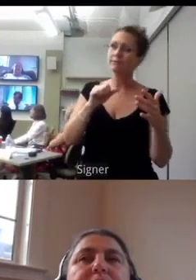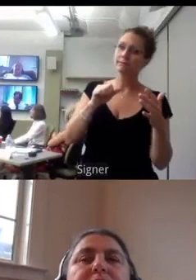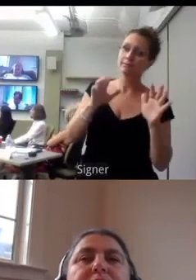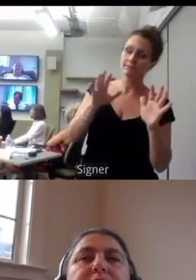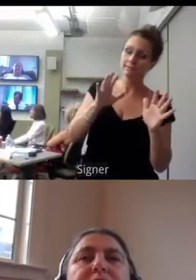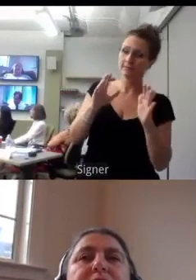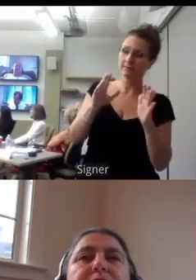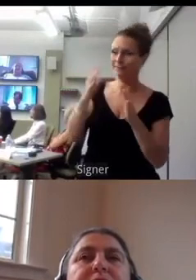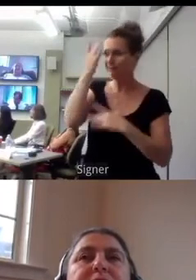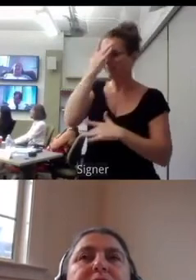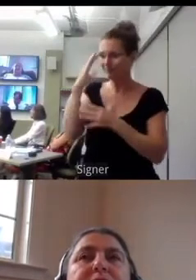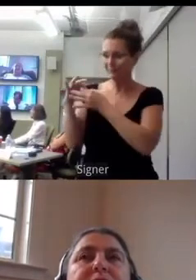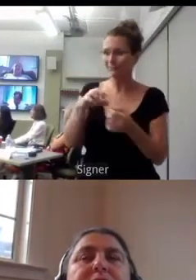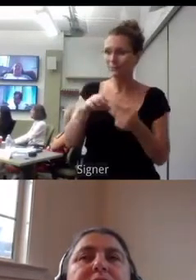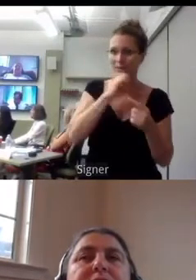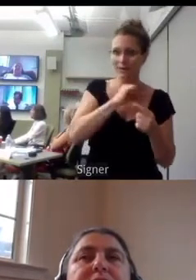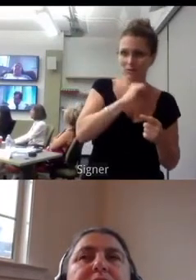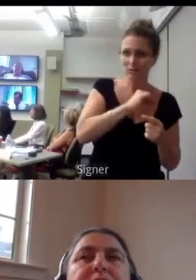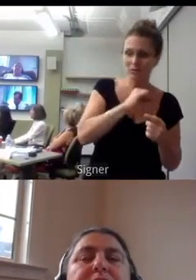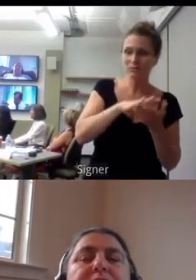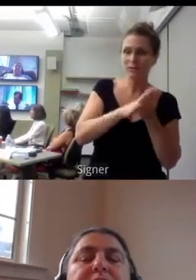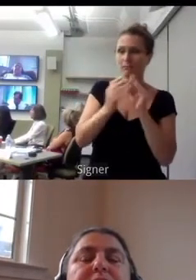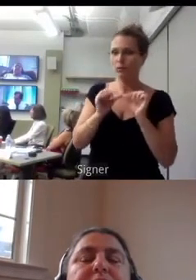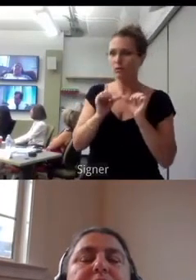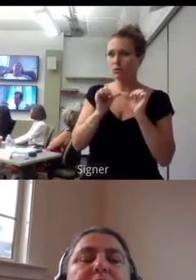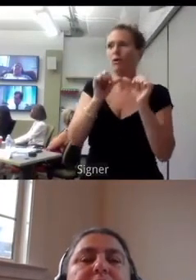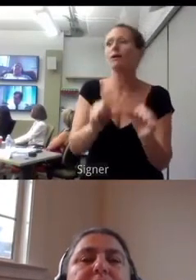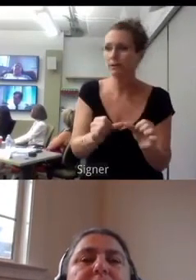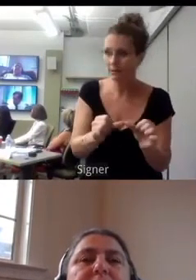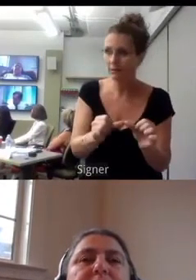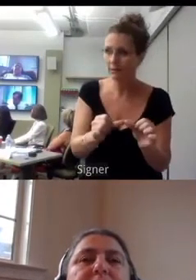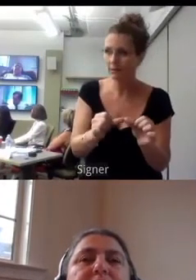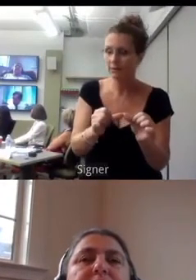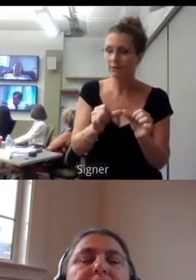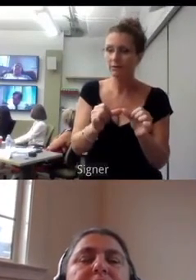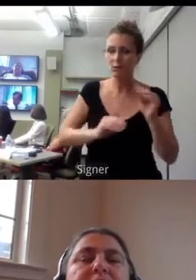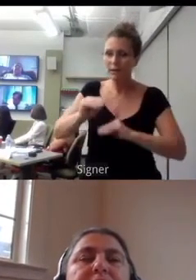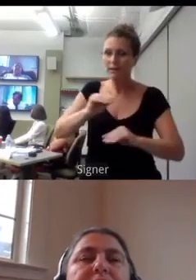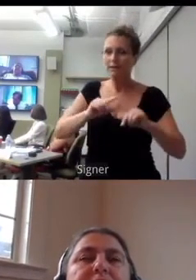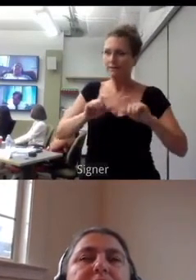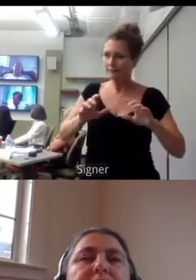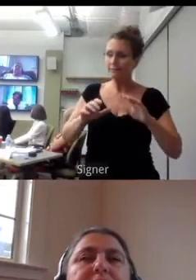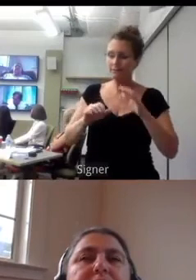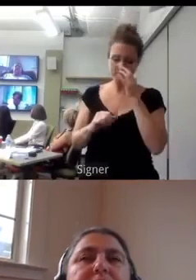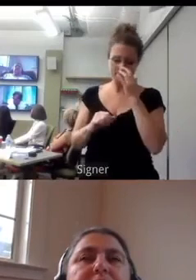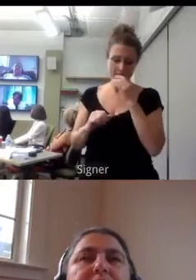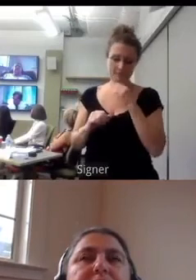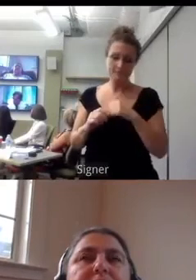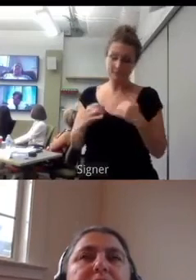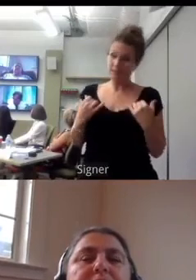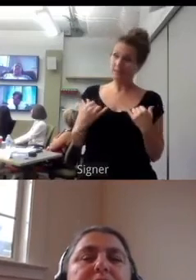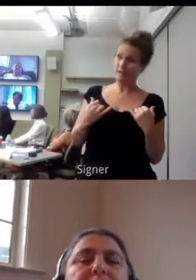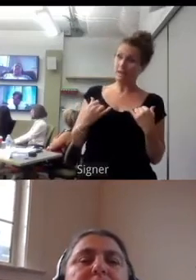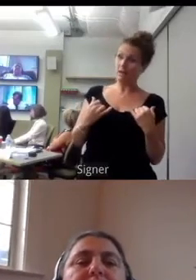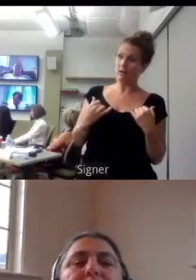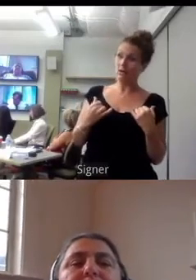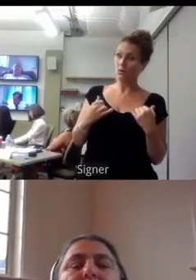more chronic multimorbidities and other such things. And what we're seeing is that in the next 20 to 30